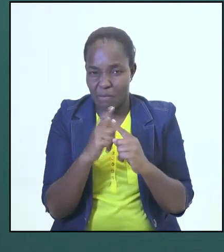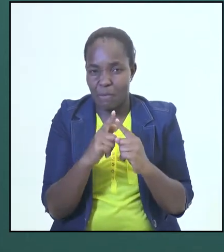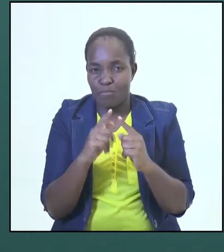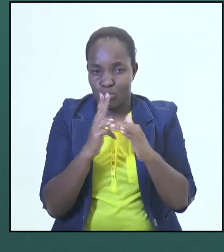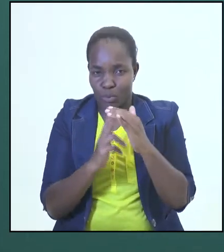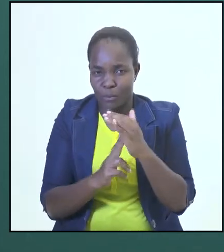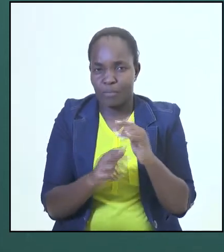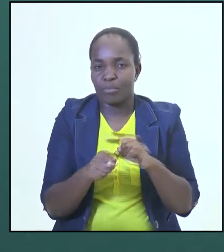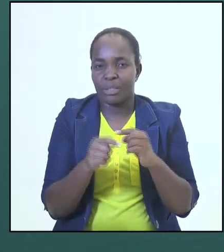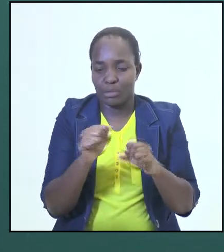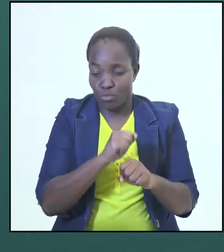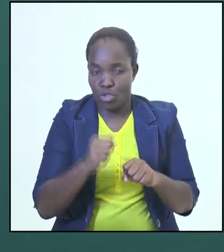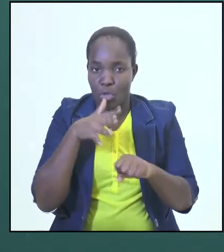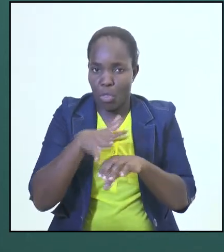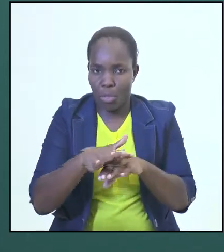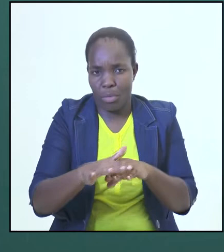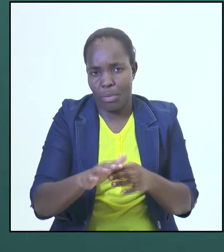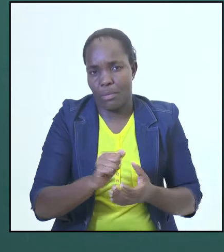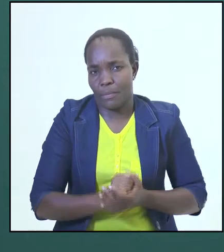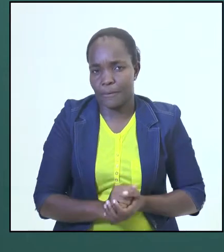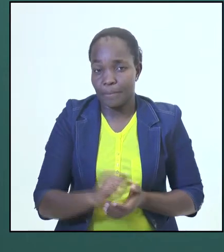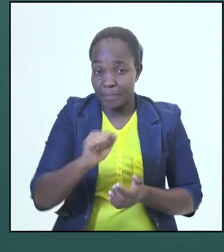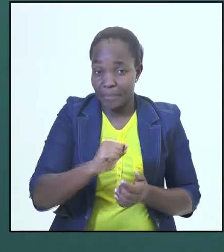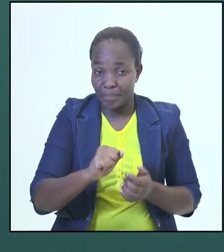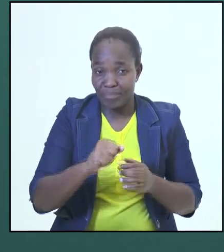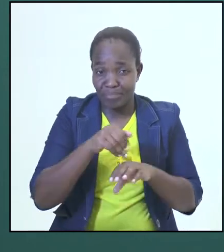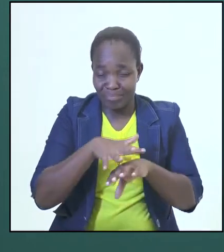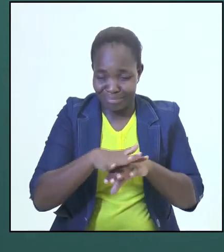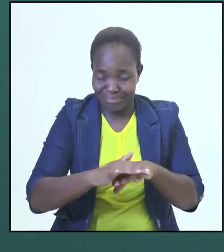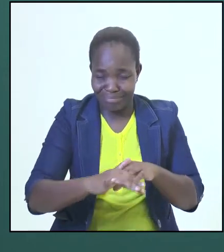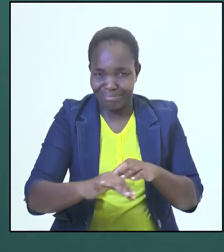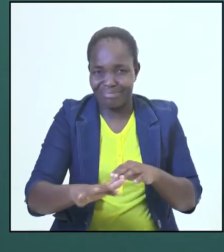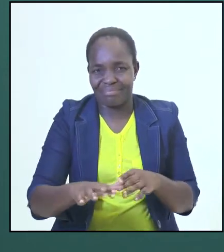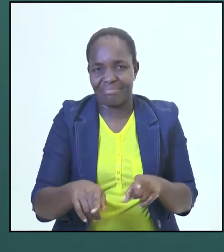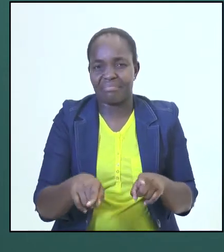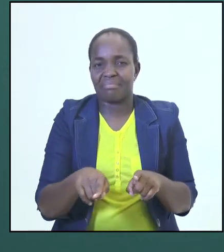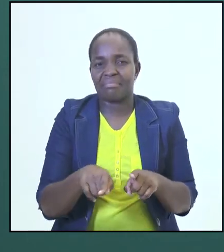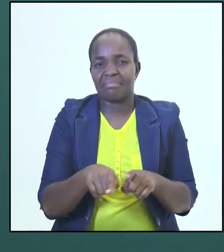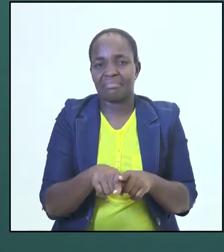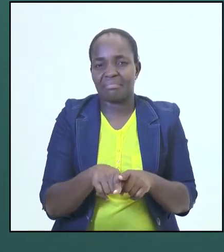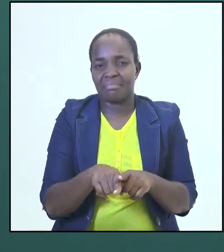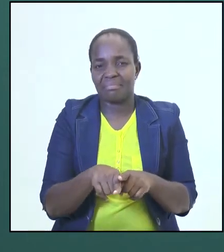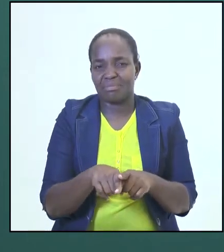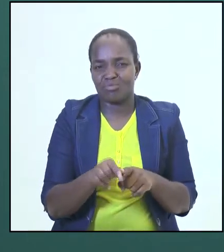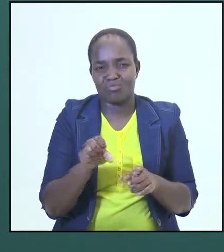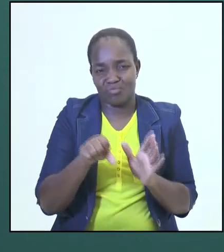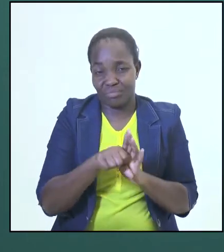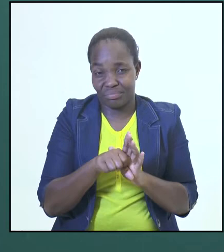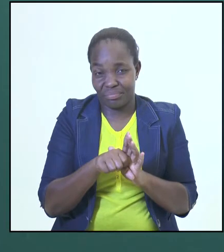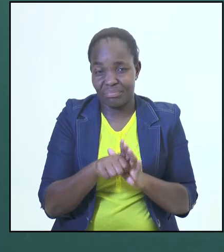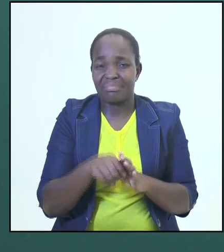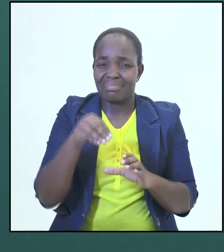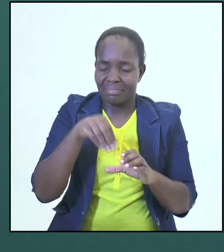erosion. Soil erosion also has major negative impacts on the land, including that it